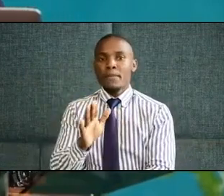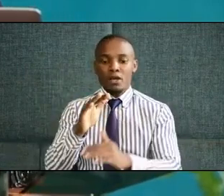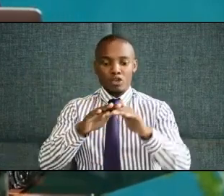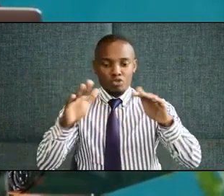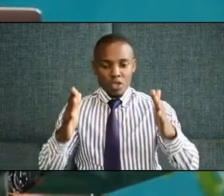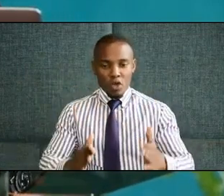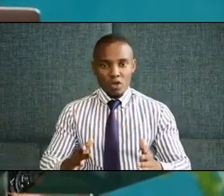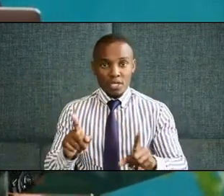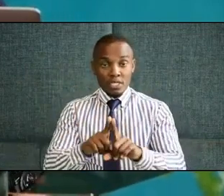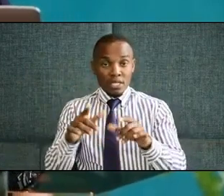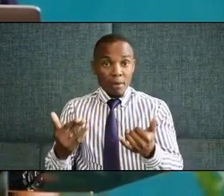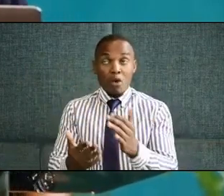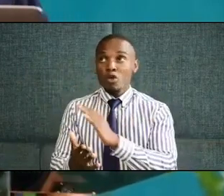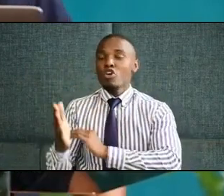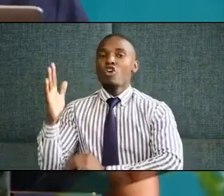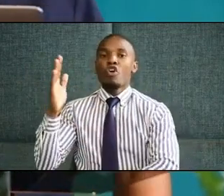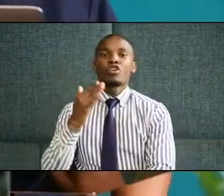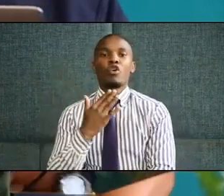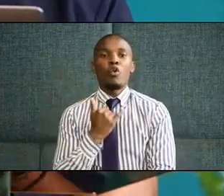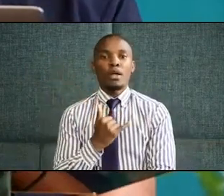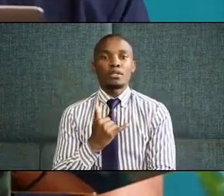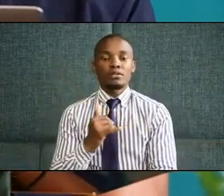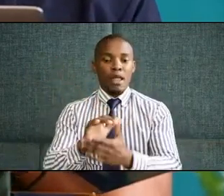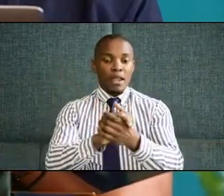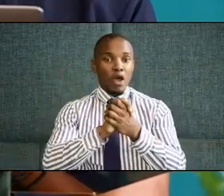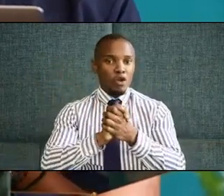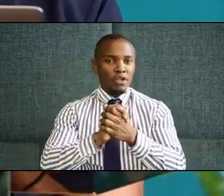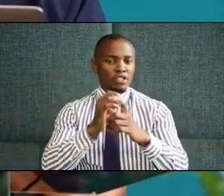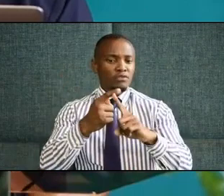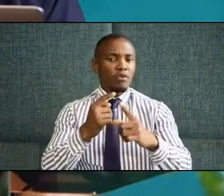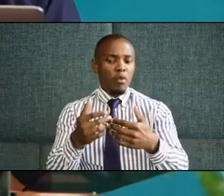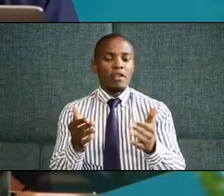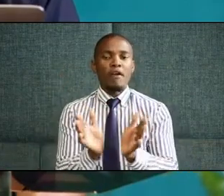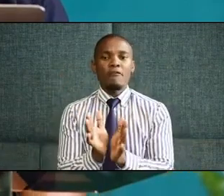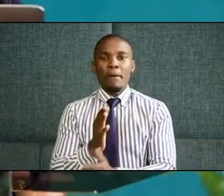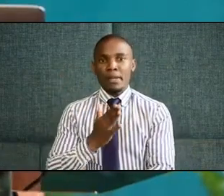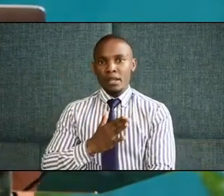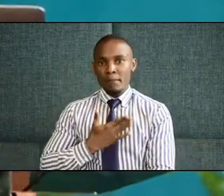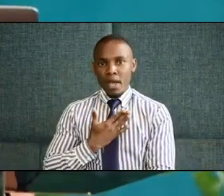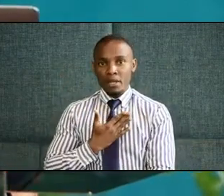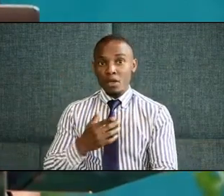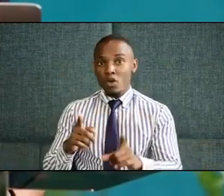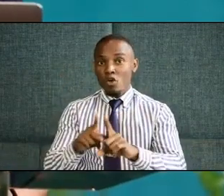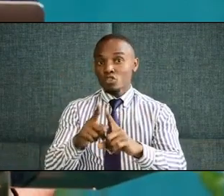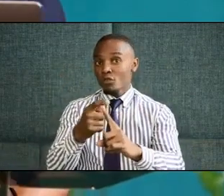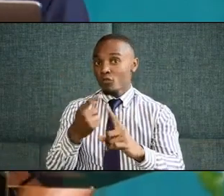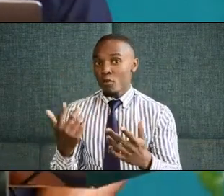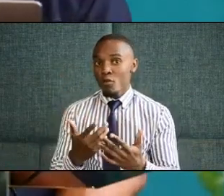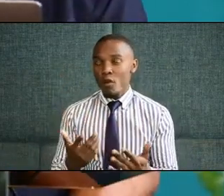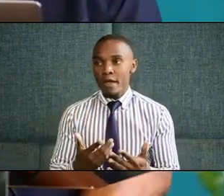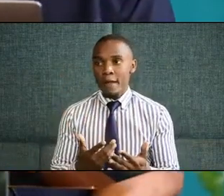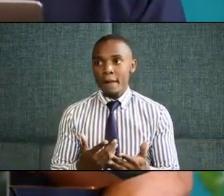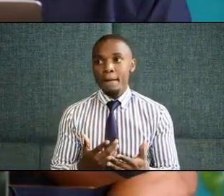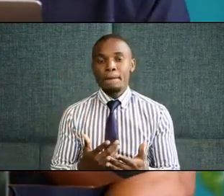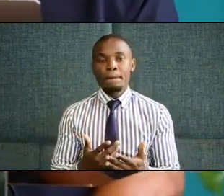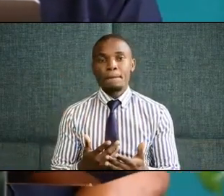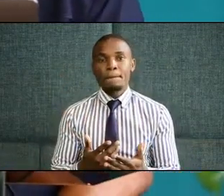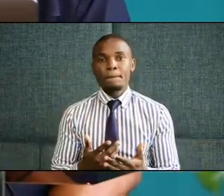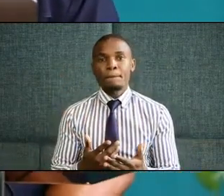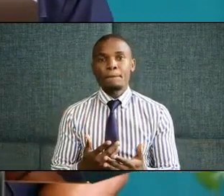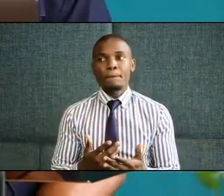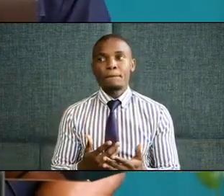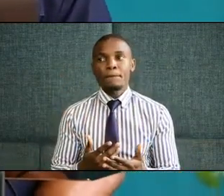as God will have it. I bring you greetings from my family and also from our